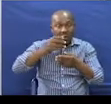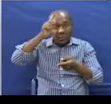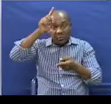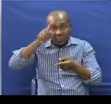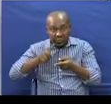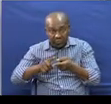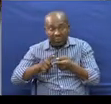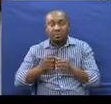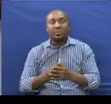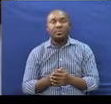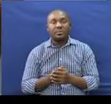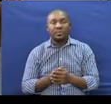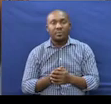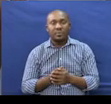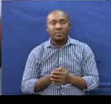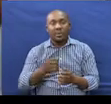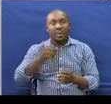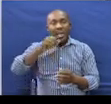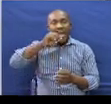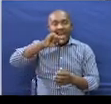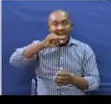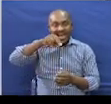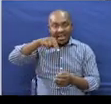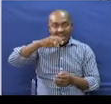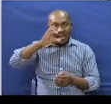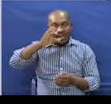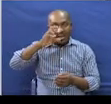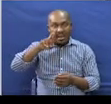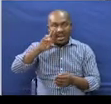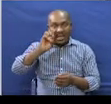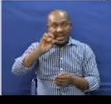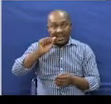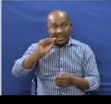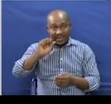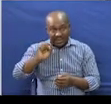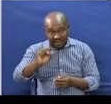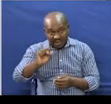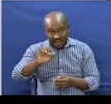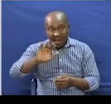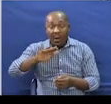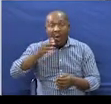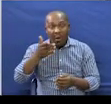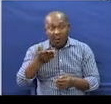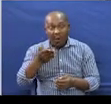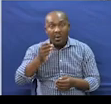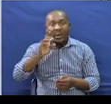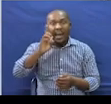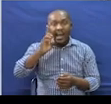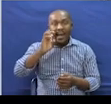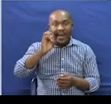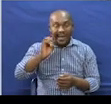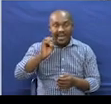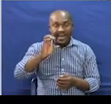or decrease over time. So it varies. That means it's